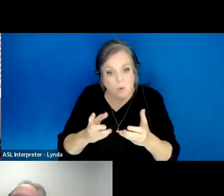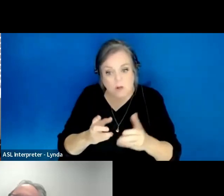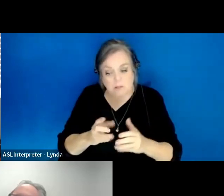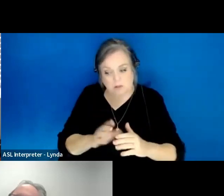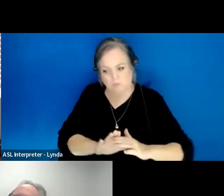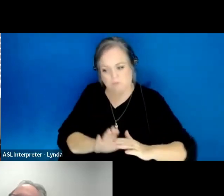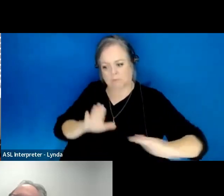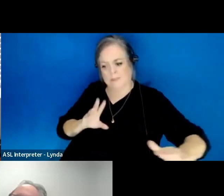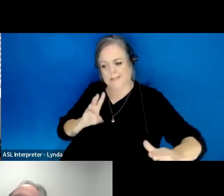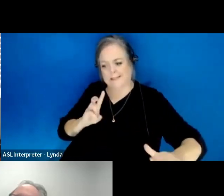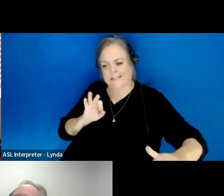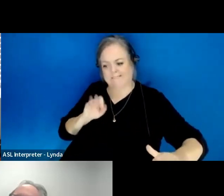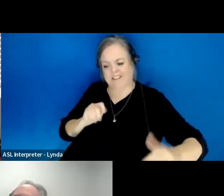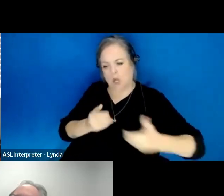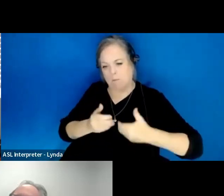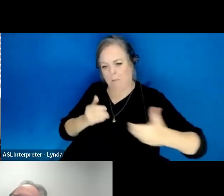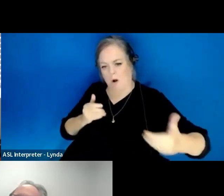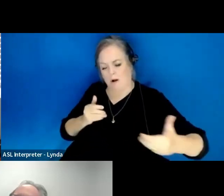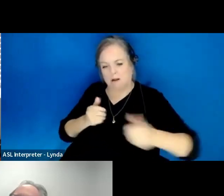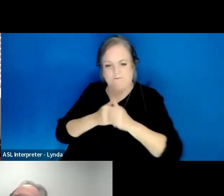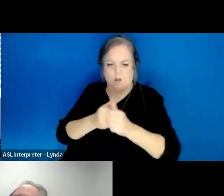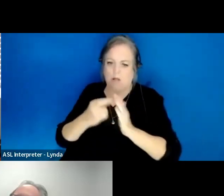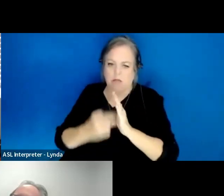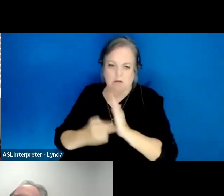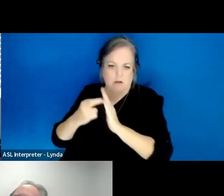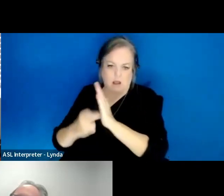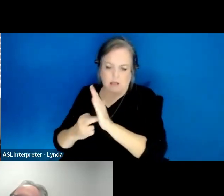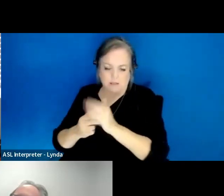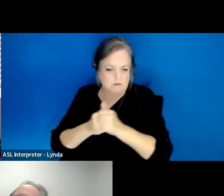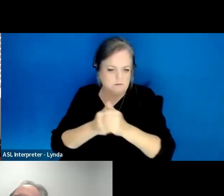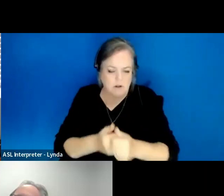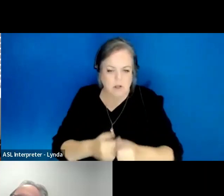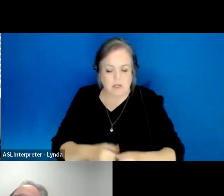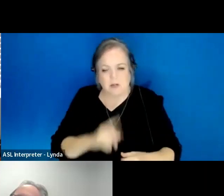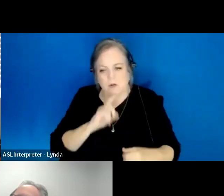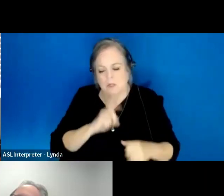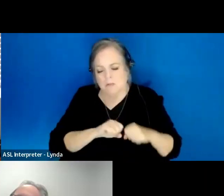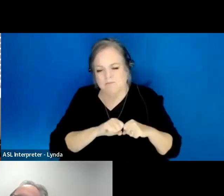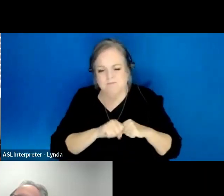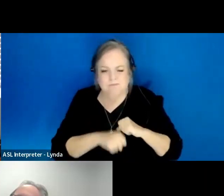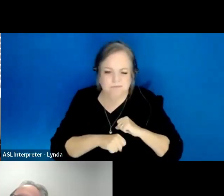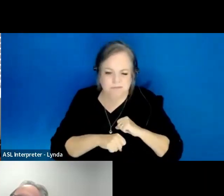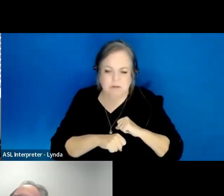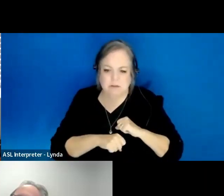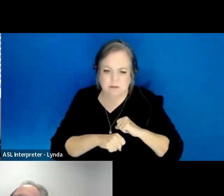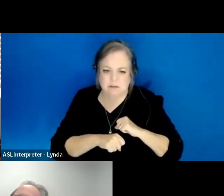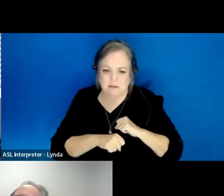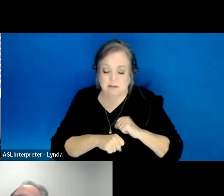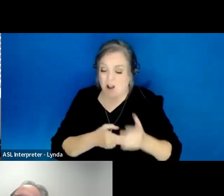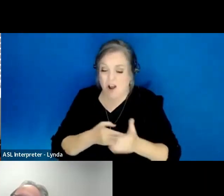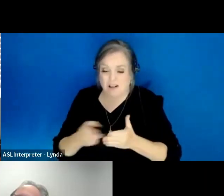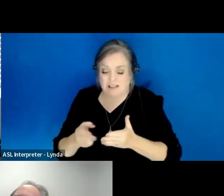and adhere to the guidelines. And it was really heart-wrenching. And I honestly, until